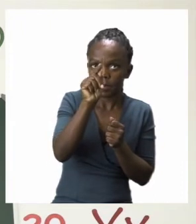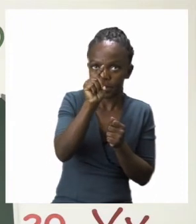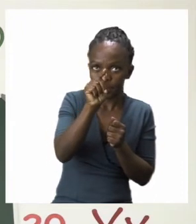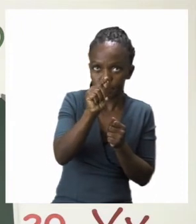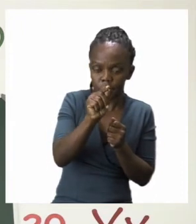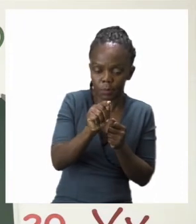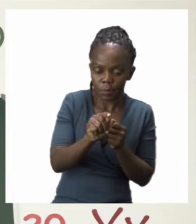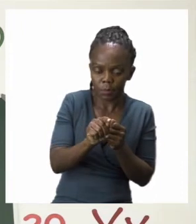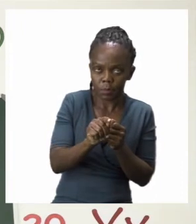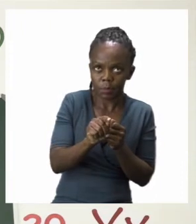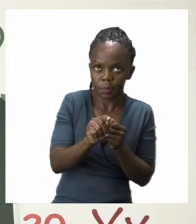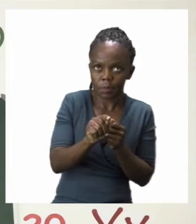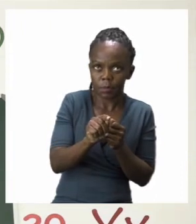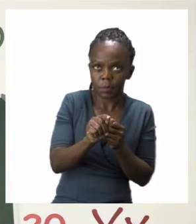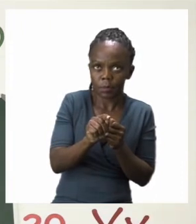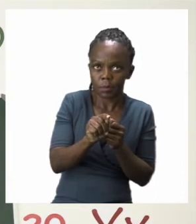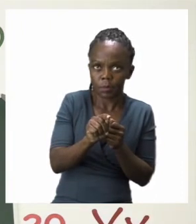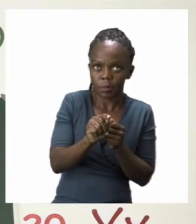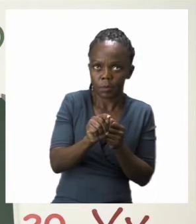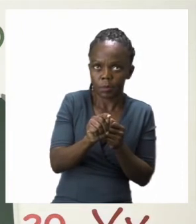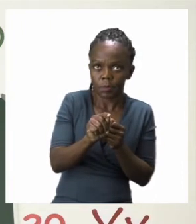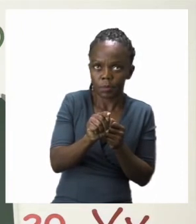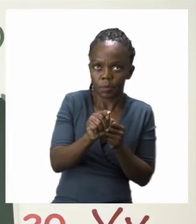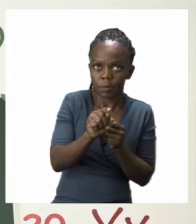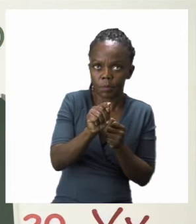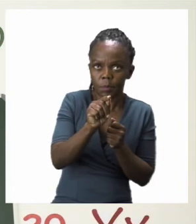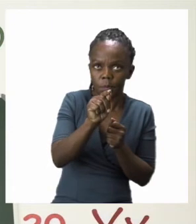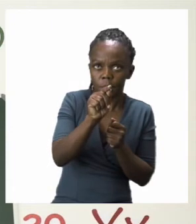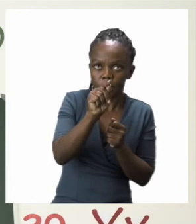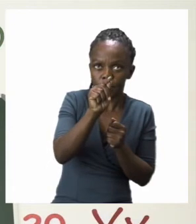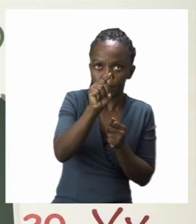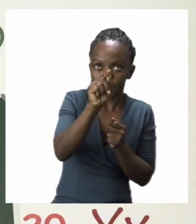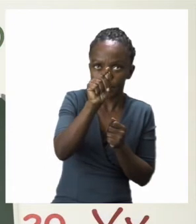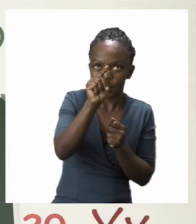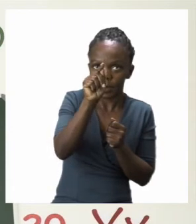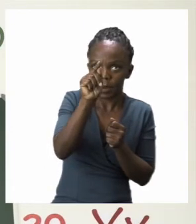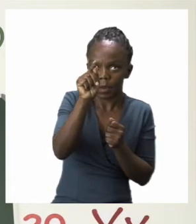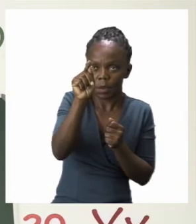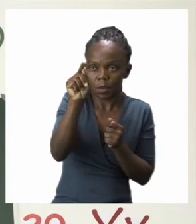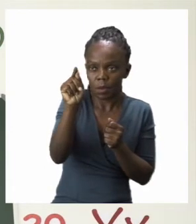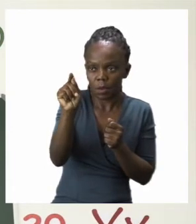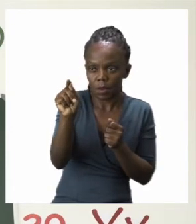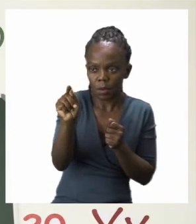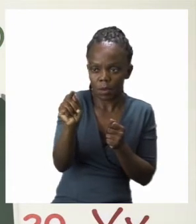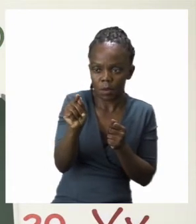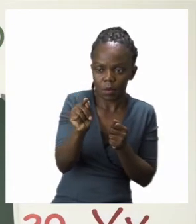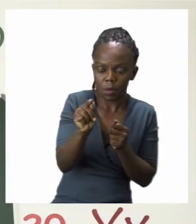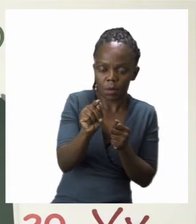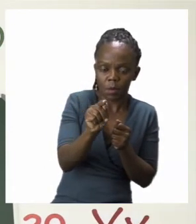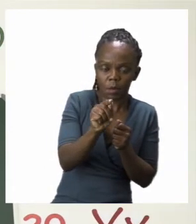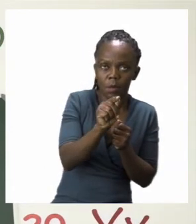line just a little bit, and then we are going to go round from the dotted